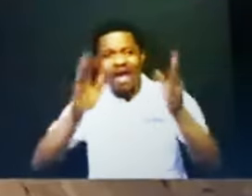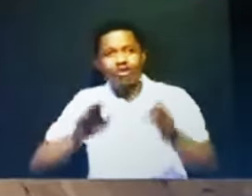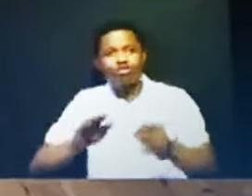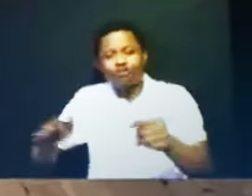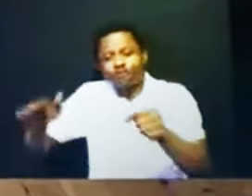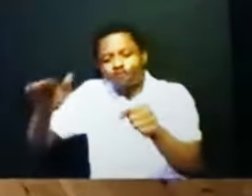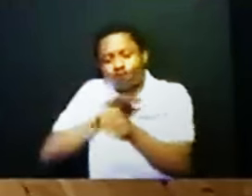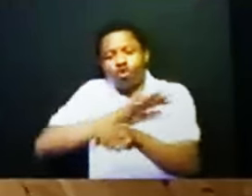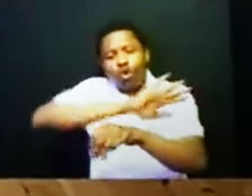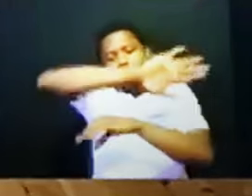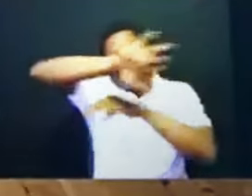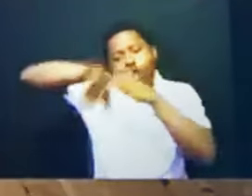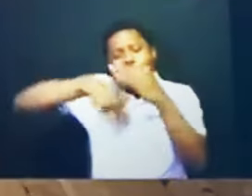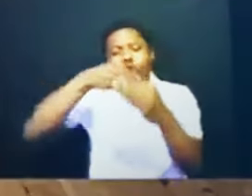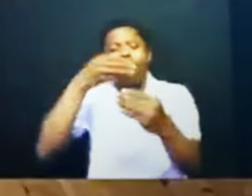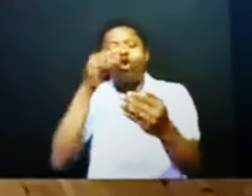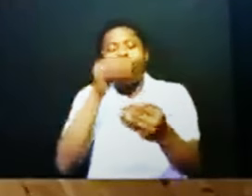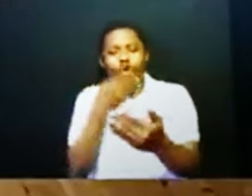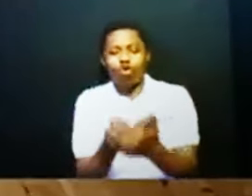A